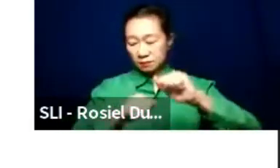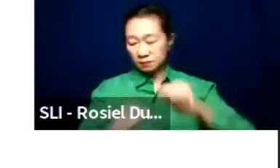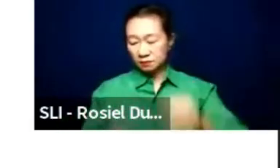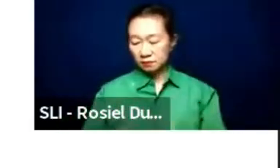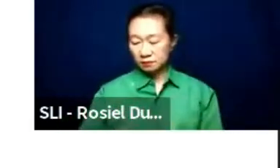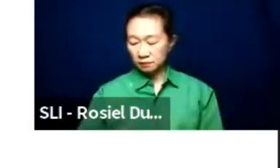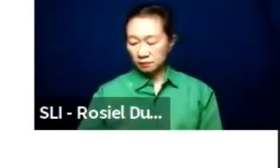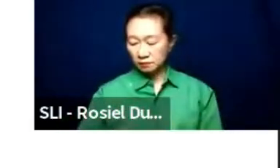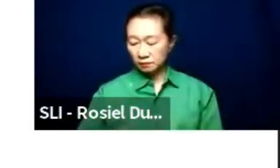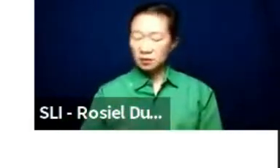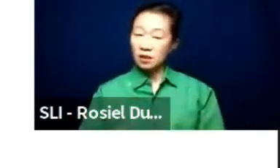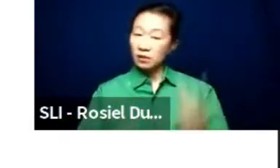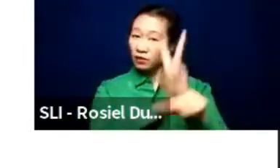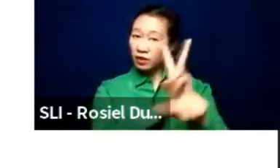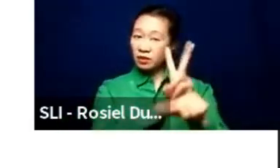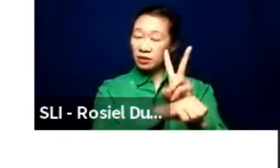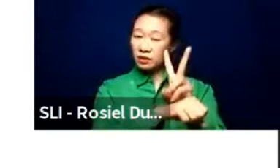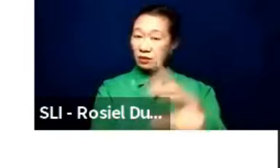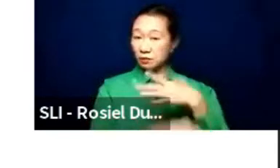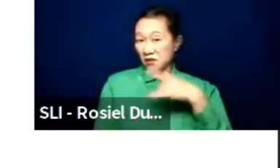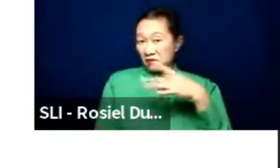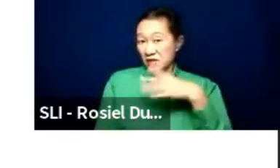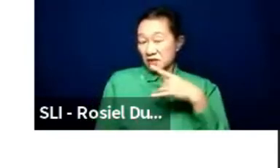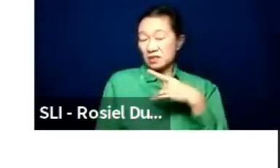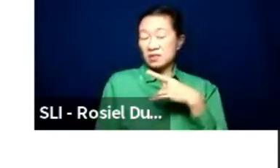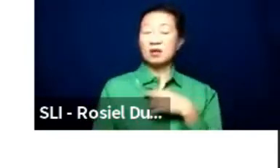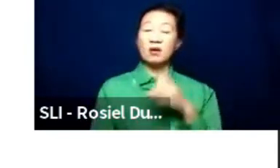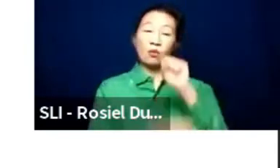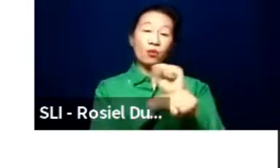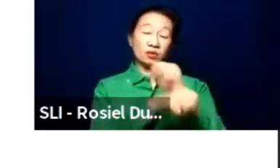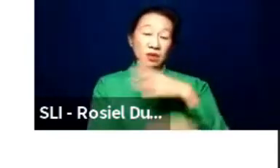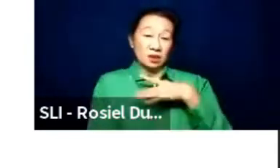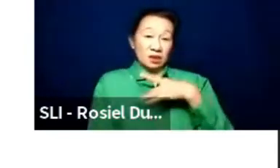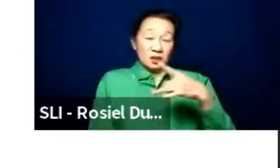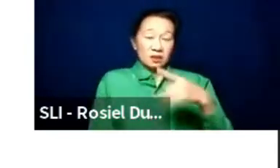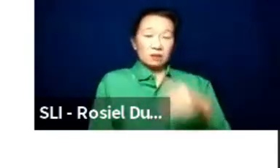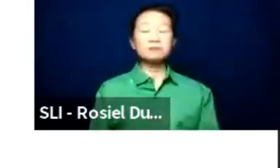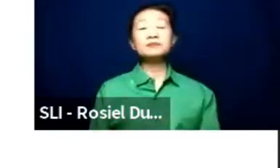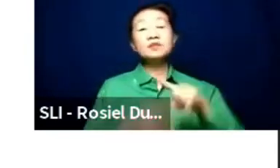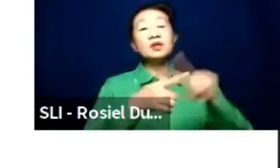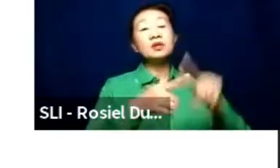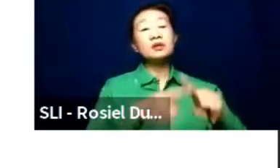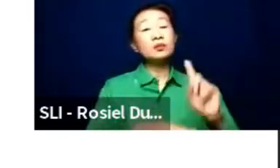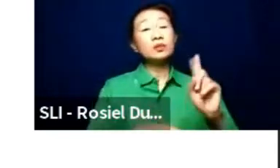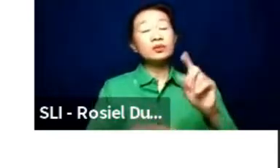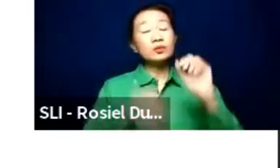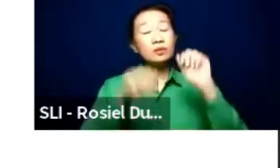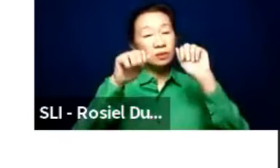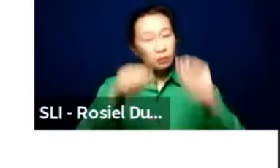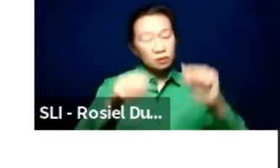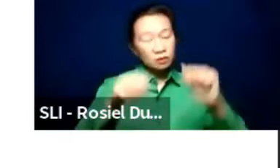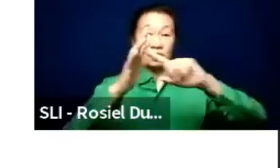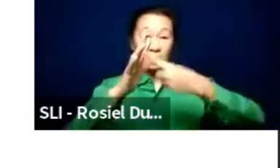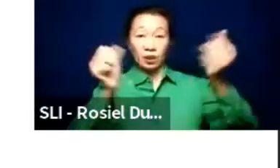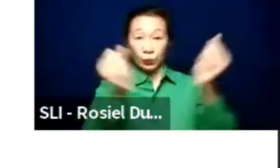as a possible vocational preference, no, work preference for your child. And then that's what you can start with. No, you can